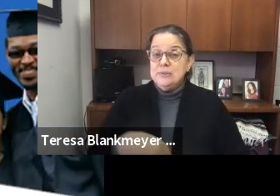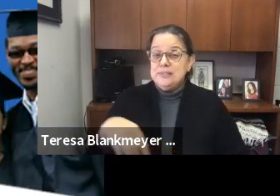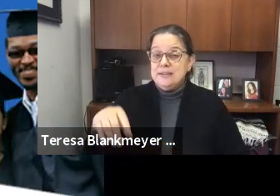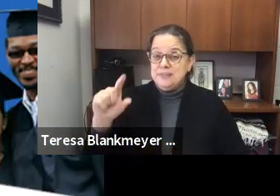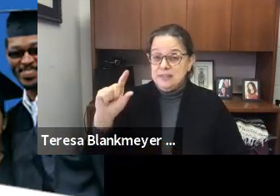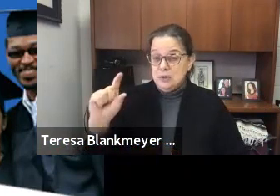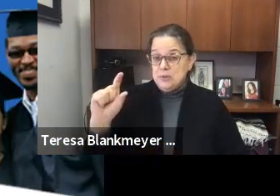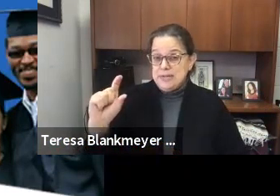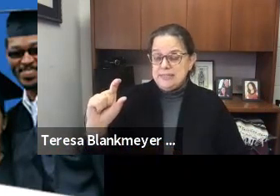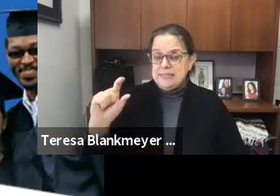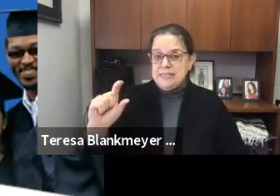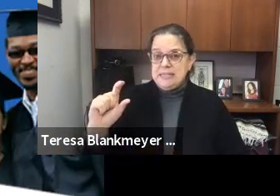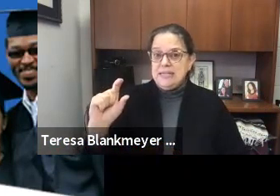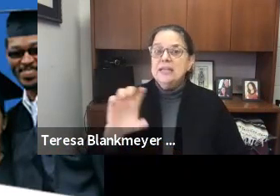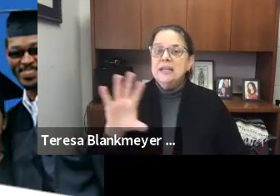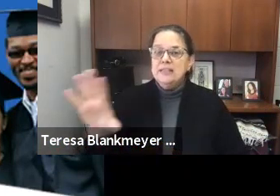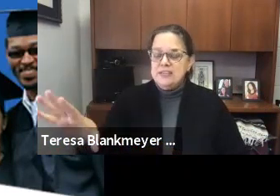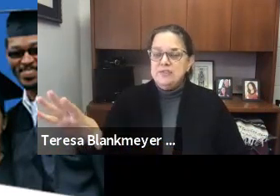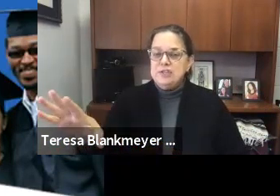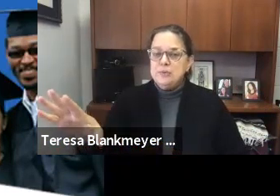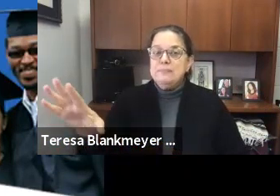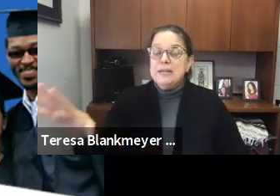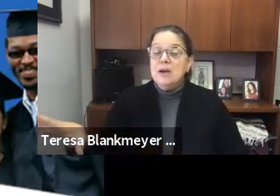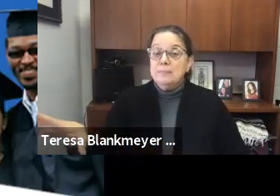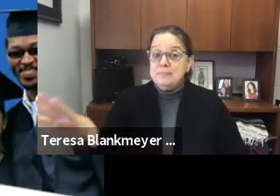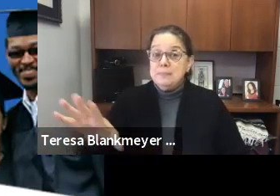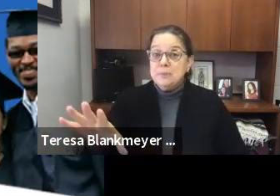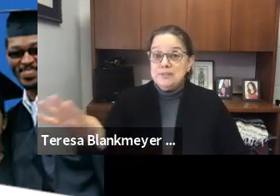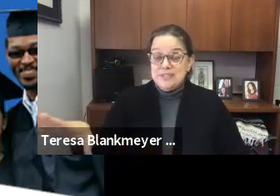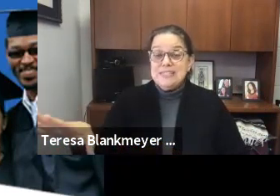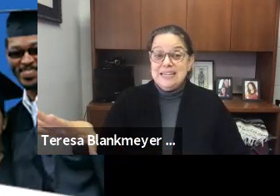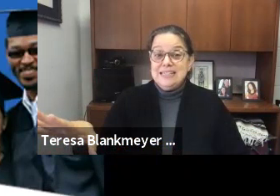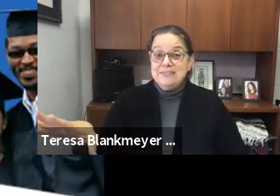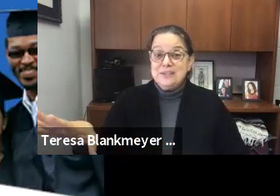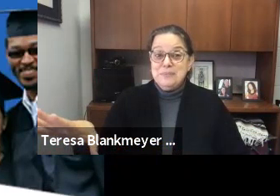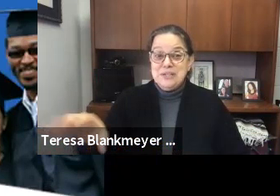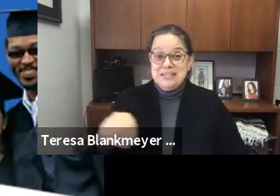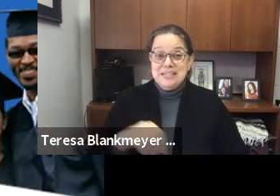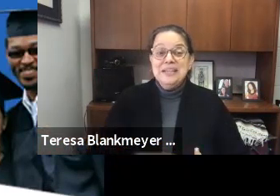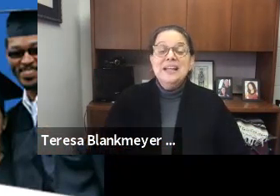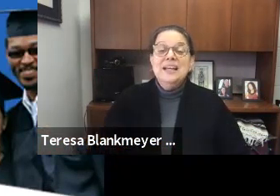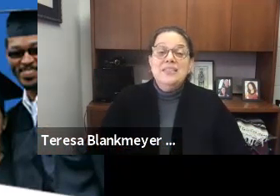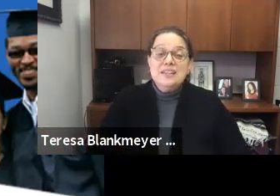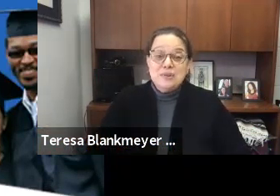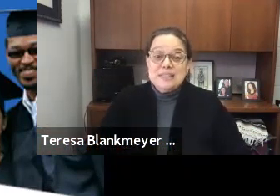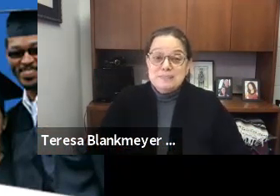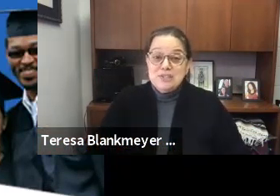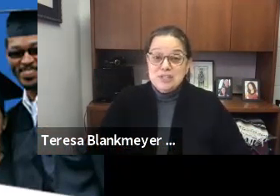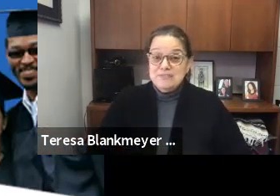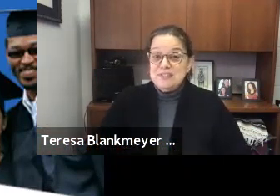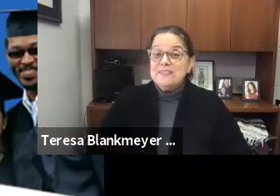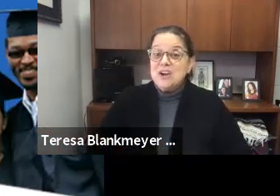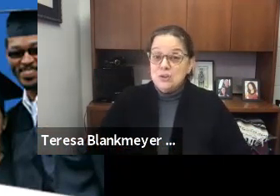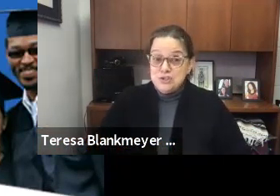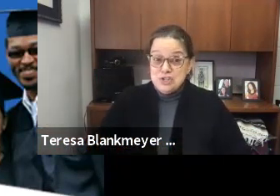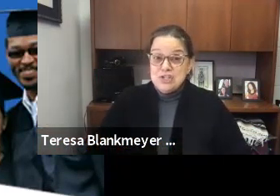And I use deaf in the lowercase to indicate that these children may not be members of the signing deaf community. The transmission